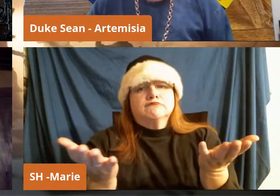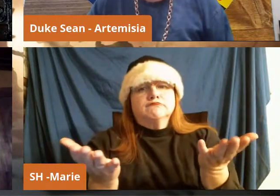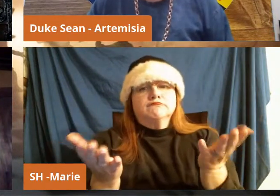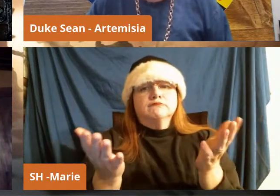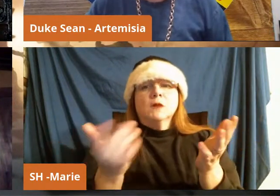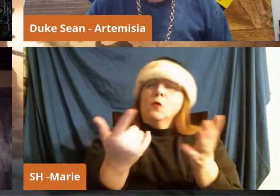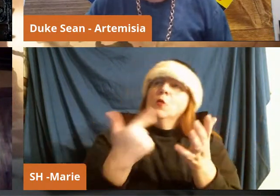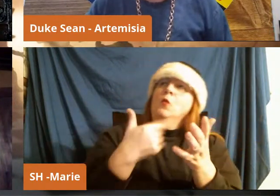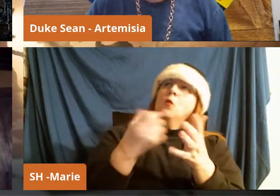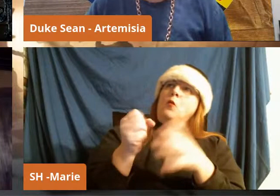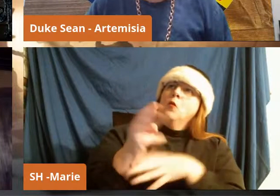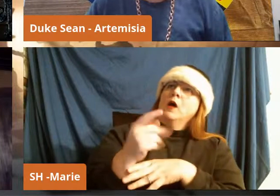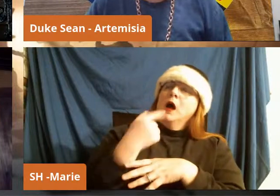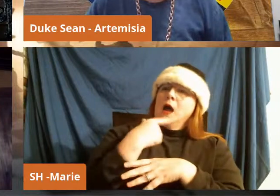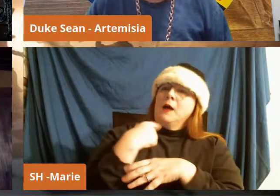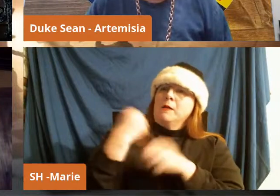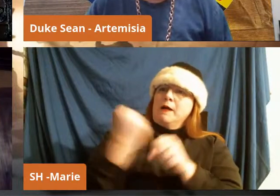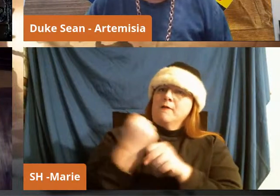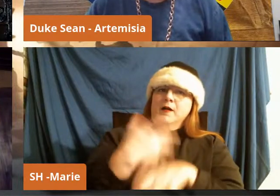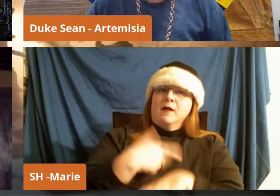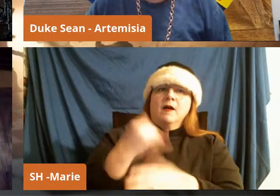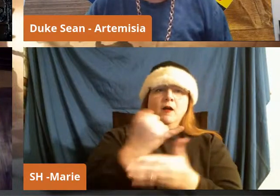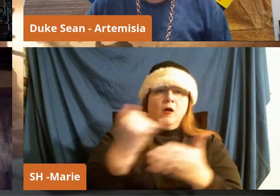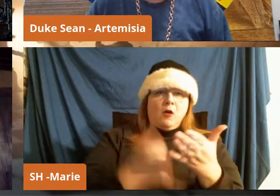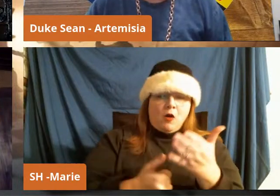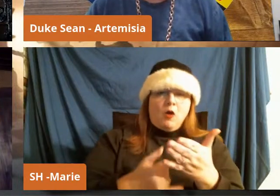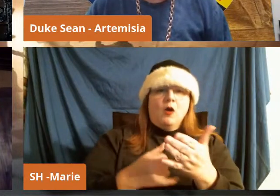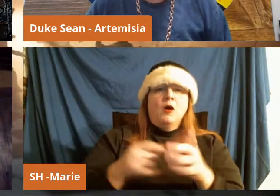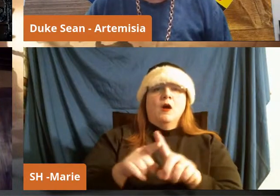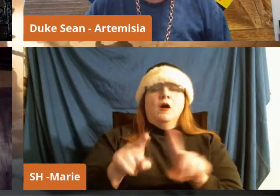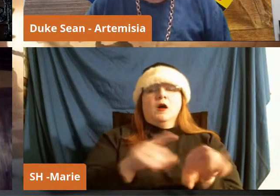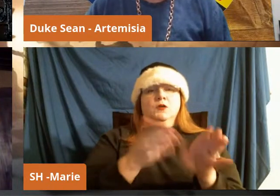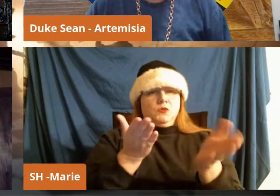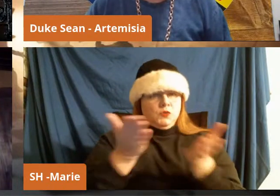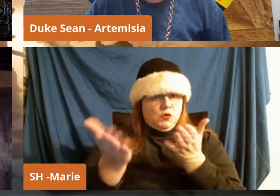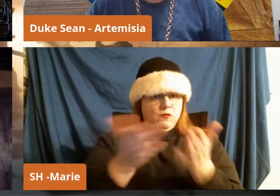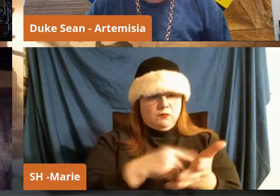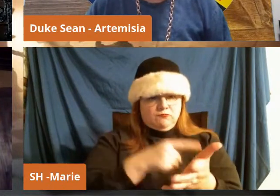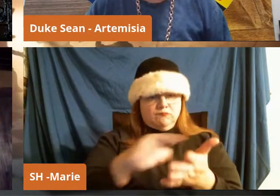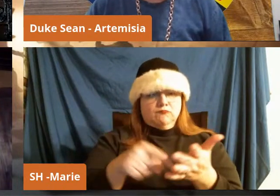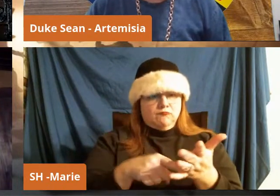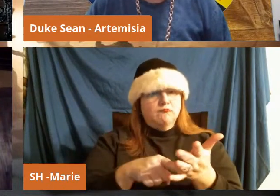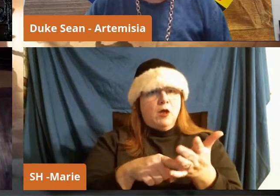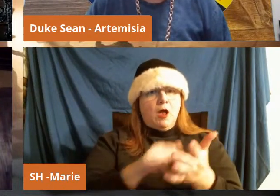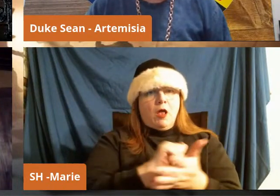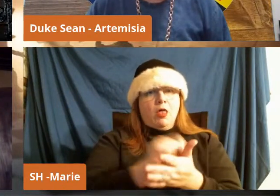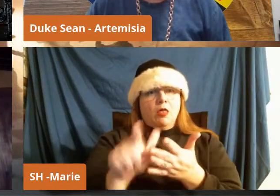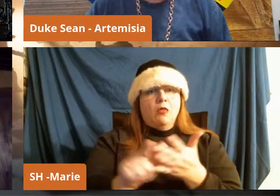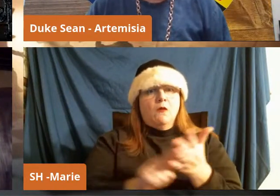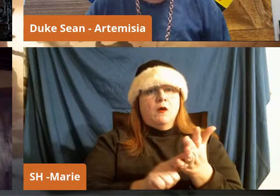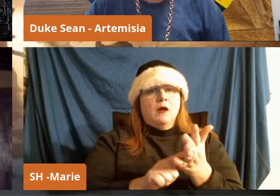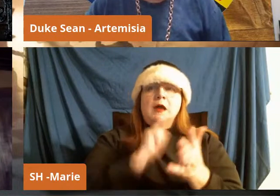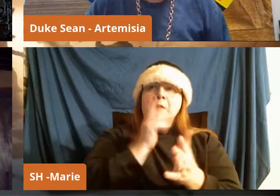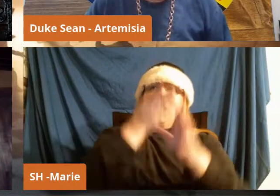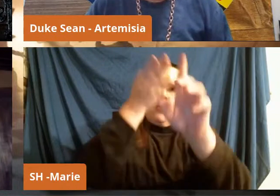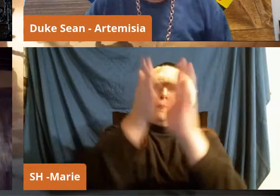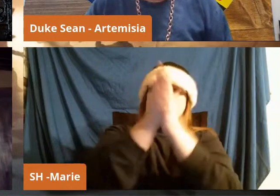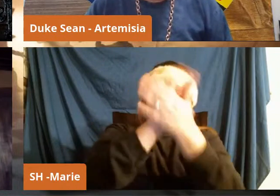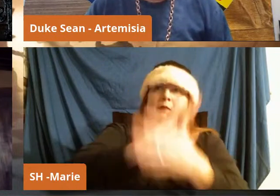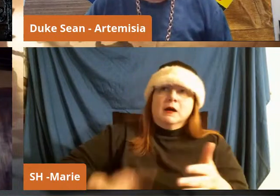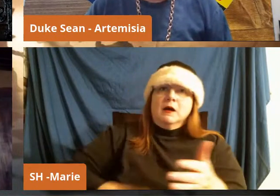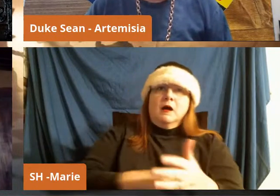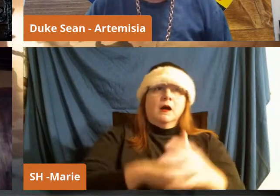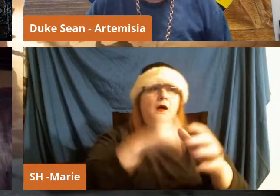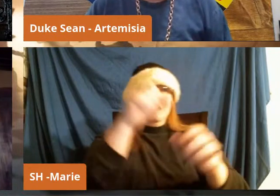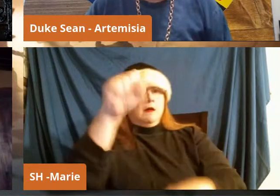was like, well, I'm a heavy fighter. I'm also an artist, and I also do service. And so, is my goal to become a knight? Well,